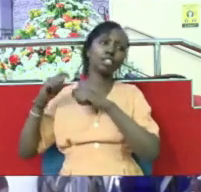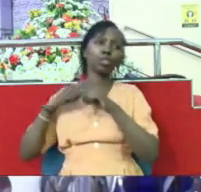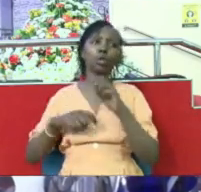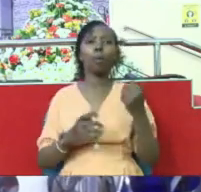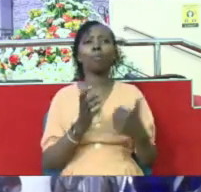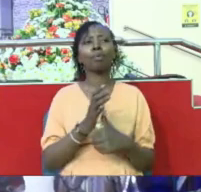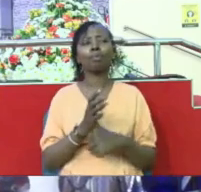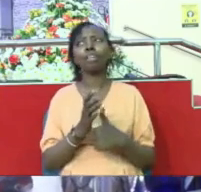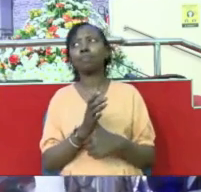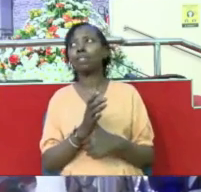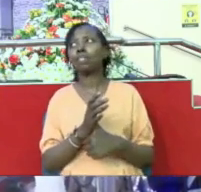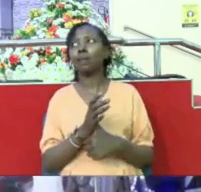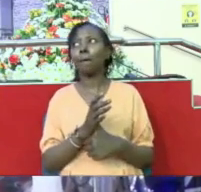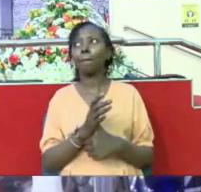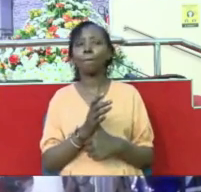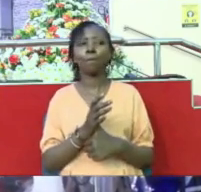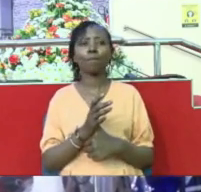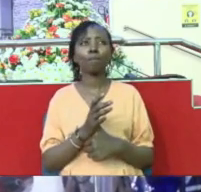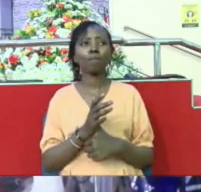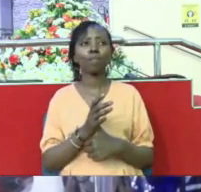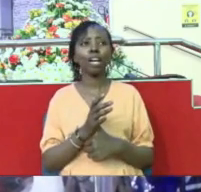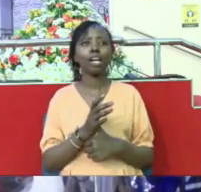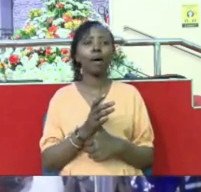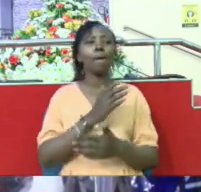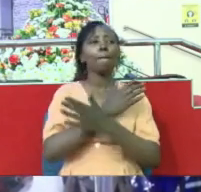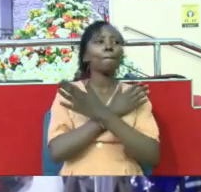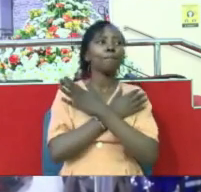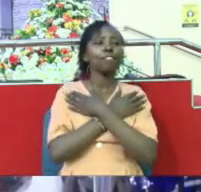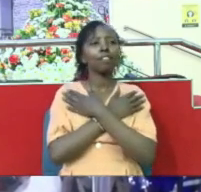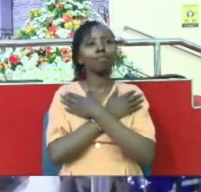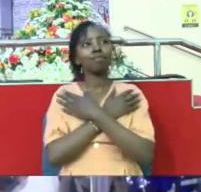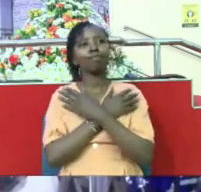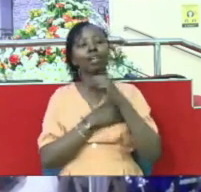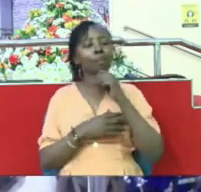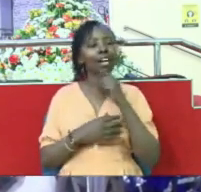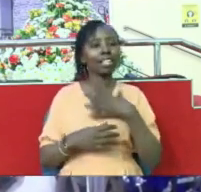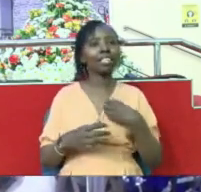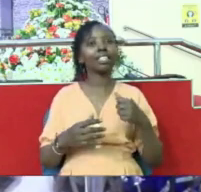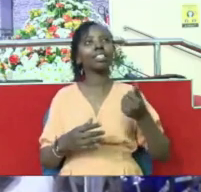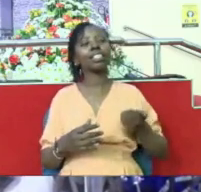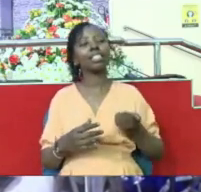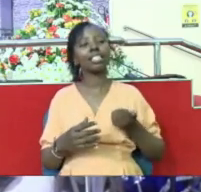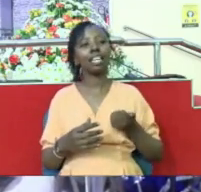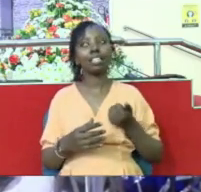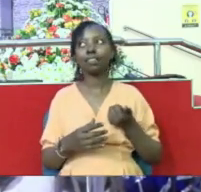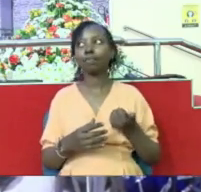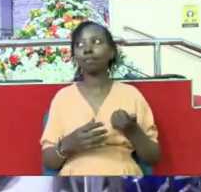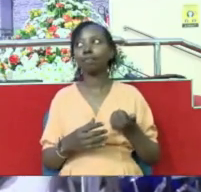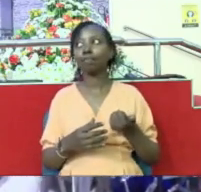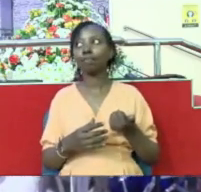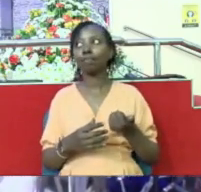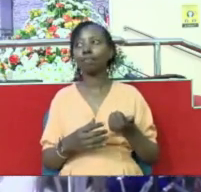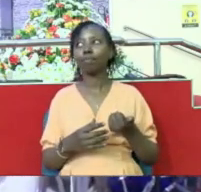Although they were brothers and sisters, the guys in Asia Minor and the